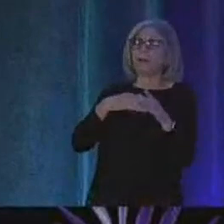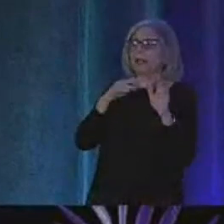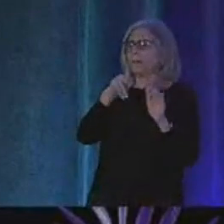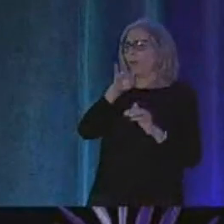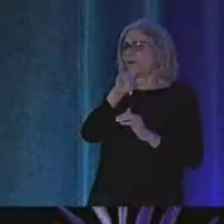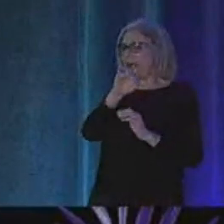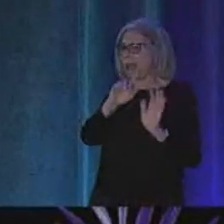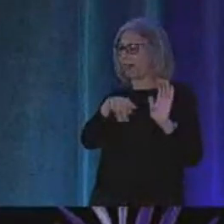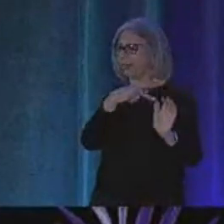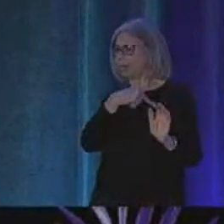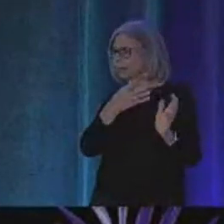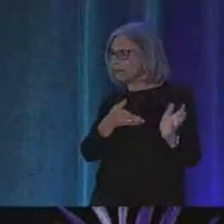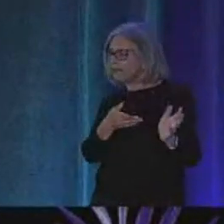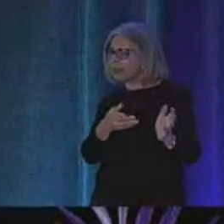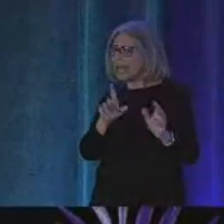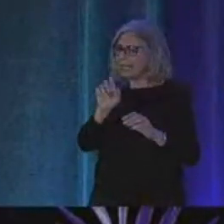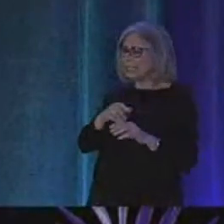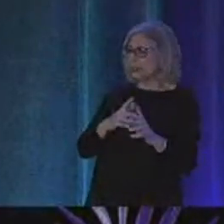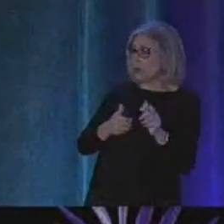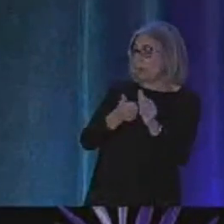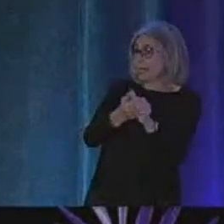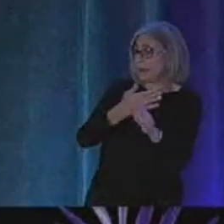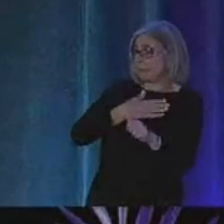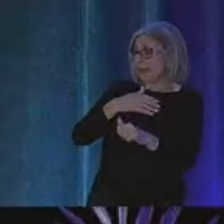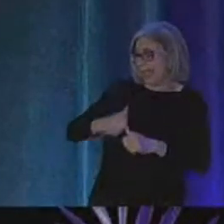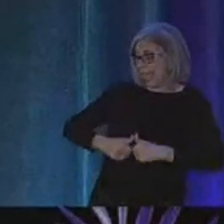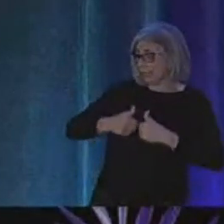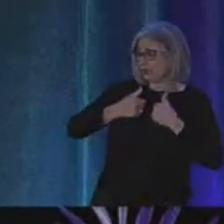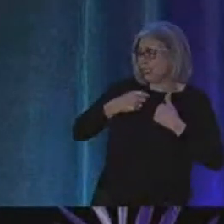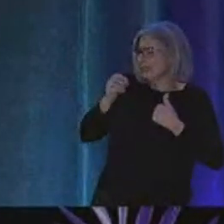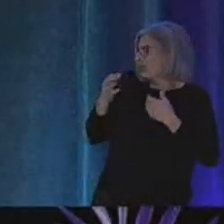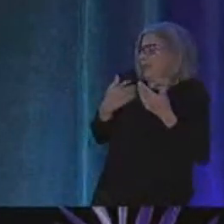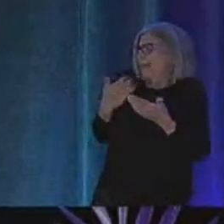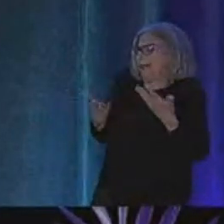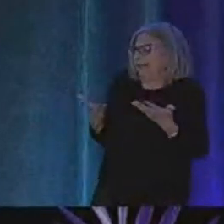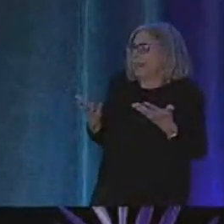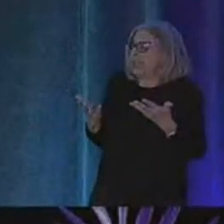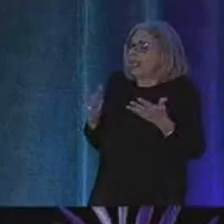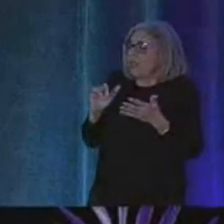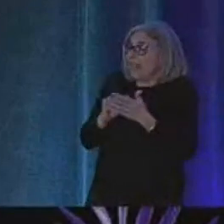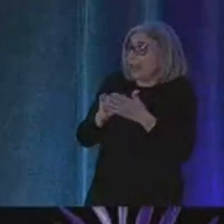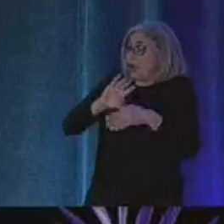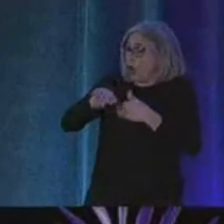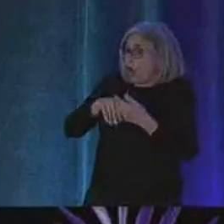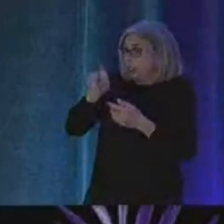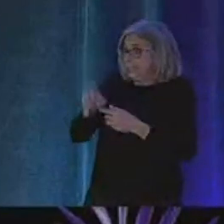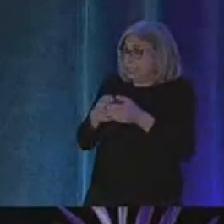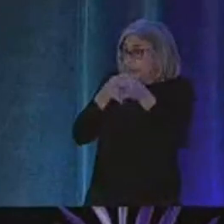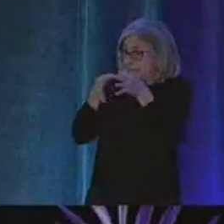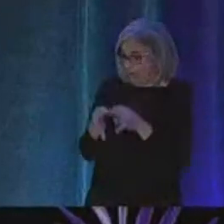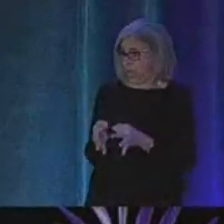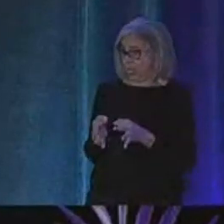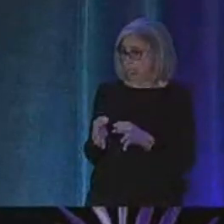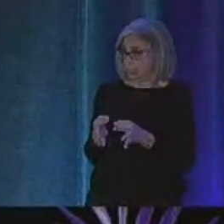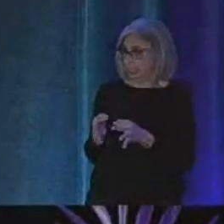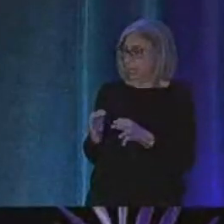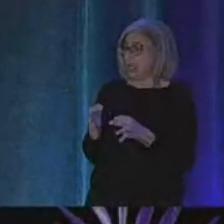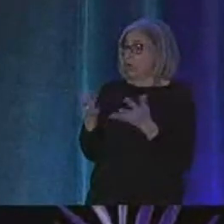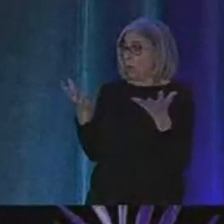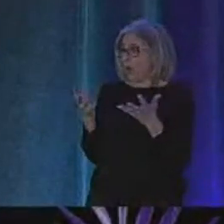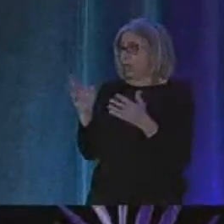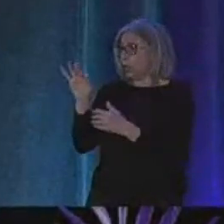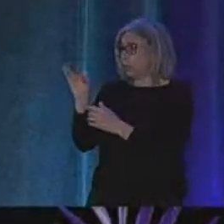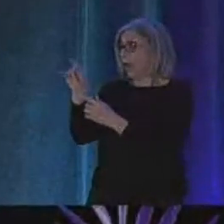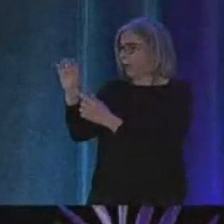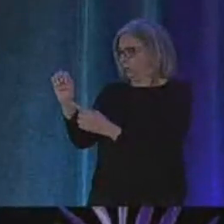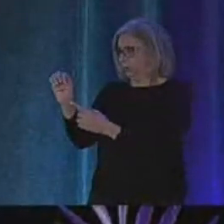but then from my profile, I needed to update my address or something like that, those all have to be defined as routes